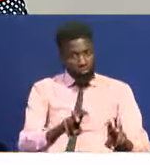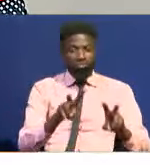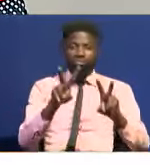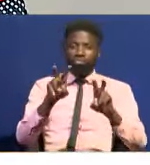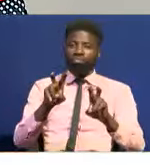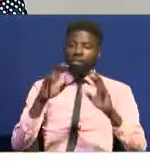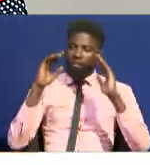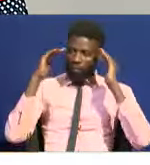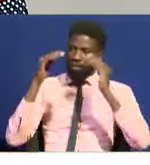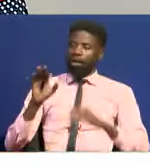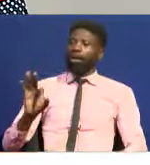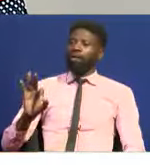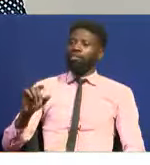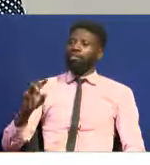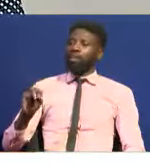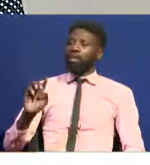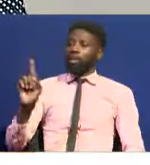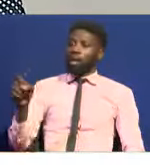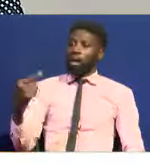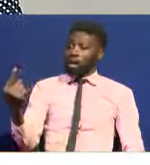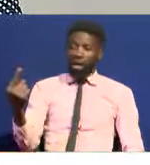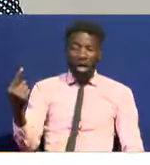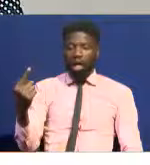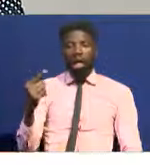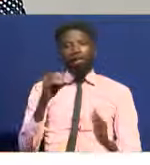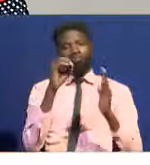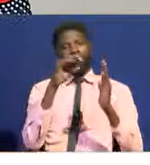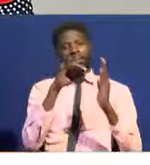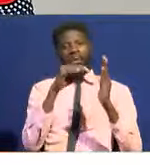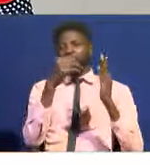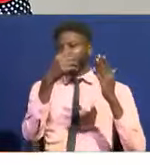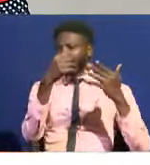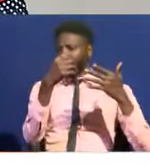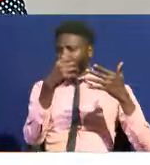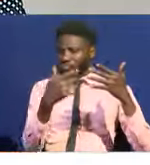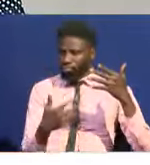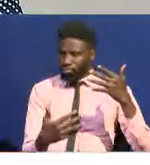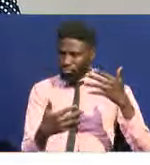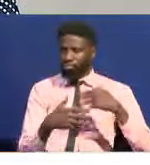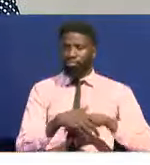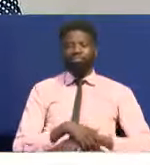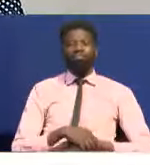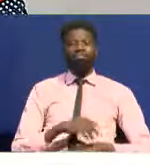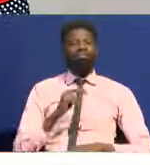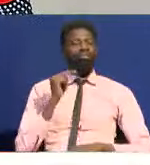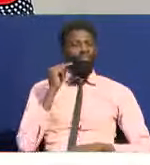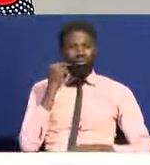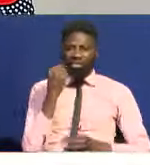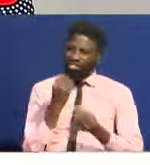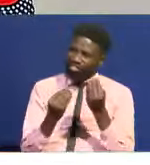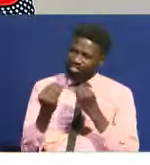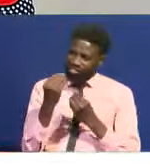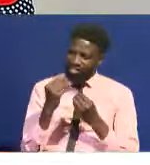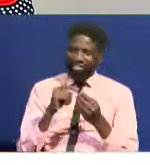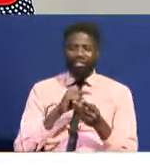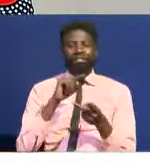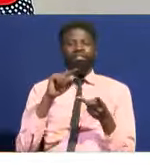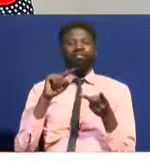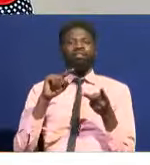only FGM. The indicators are so many. Yeah, they including do for nutrition,